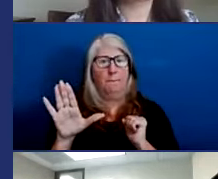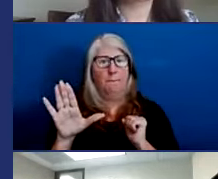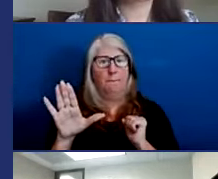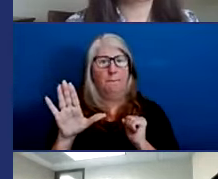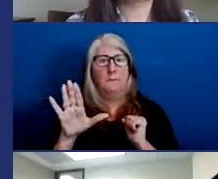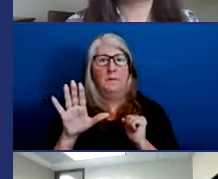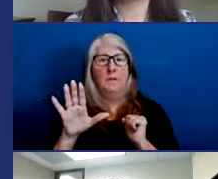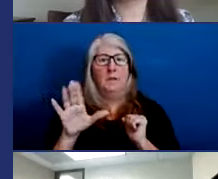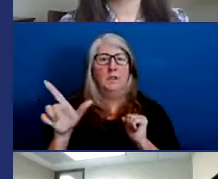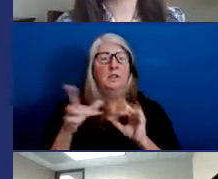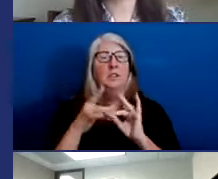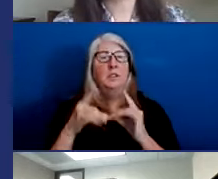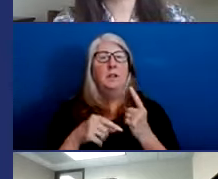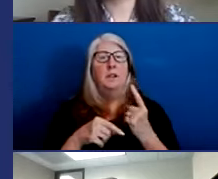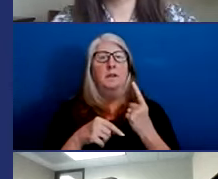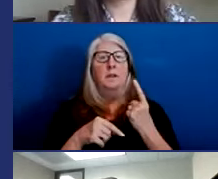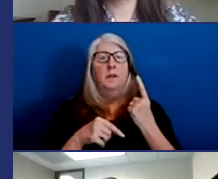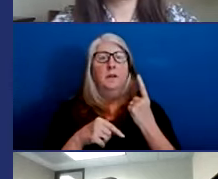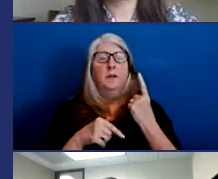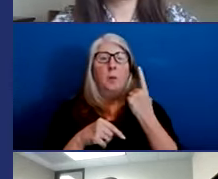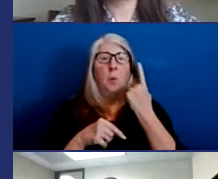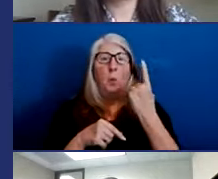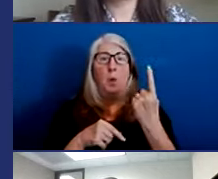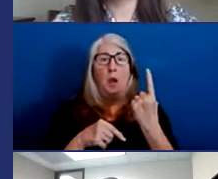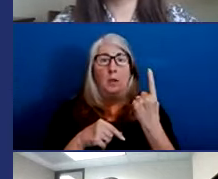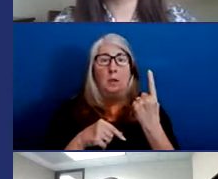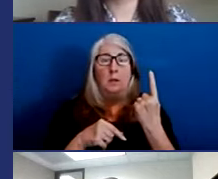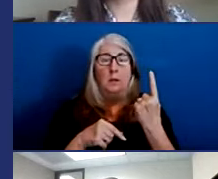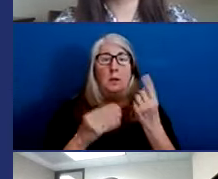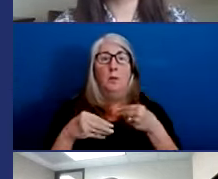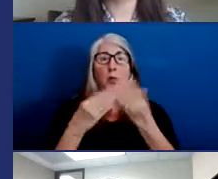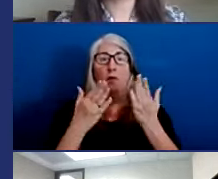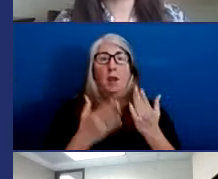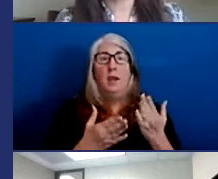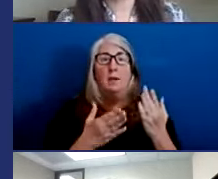behavioral health provider to 2,000 members.